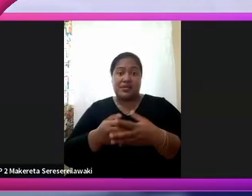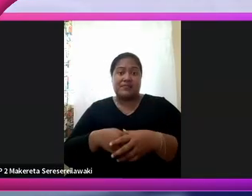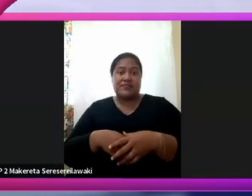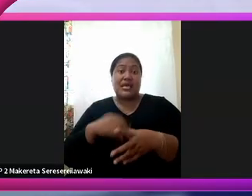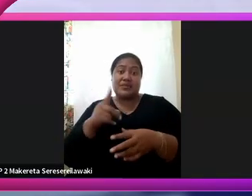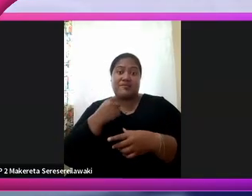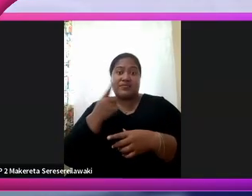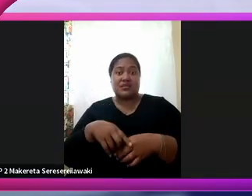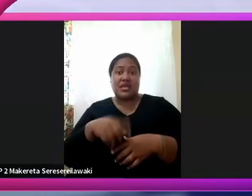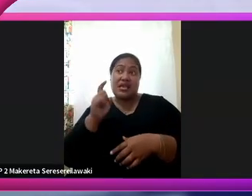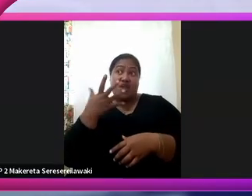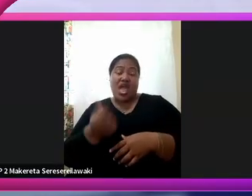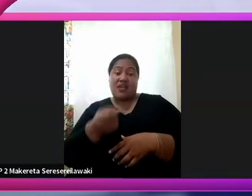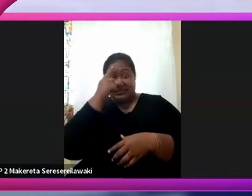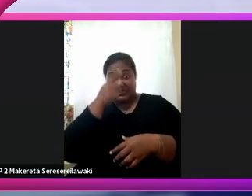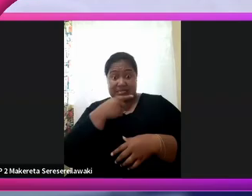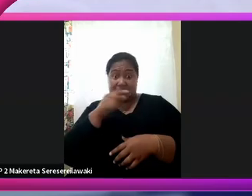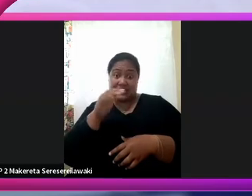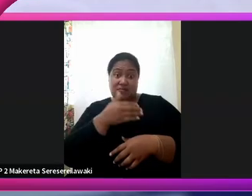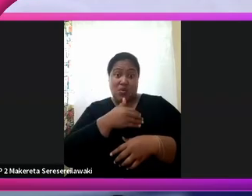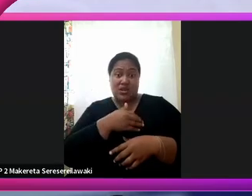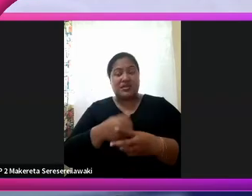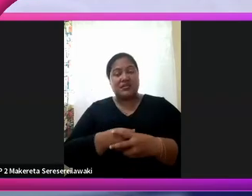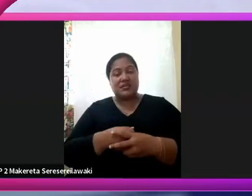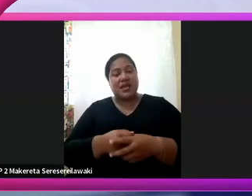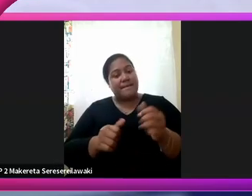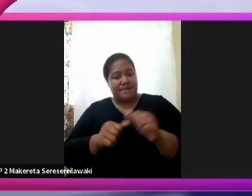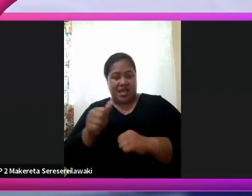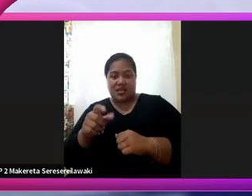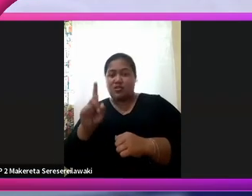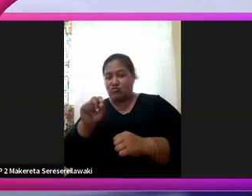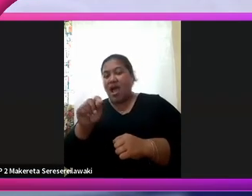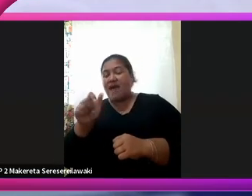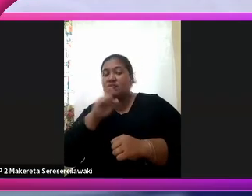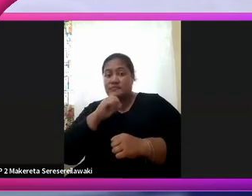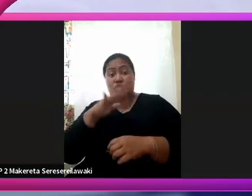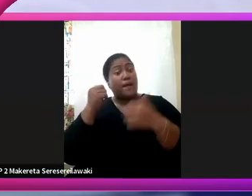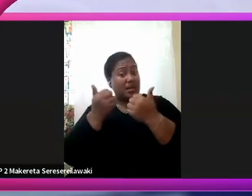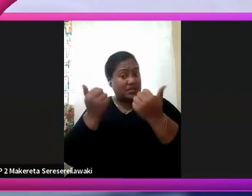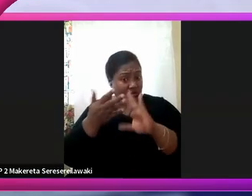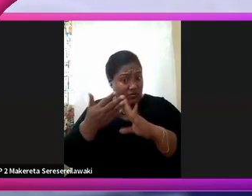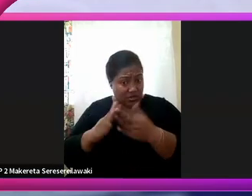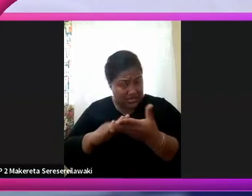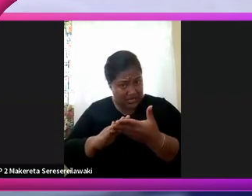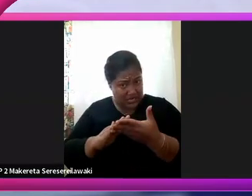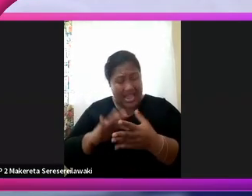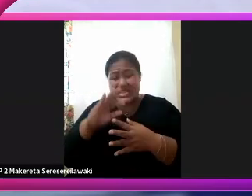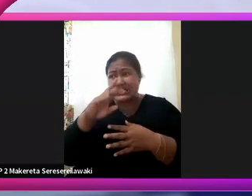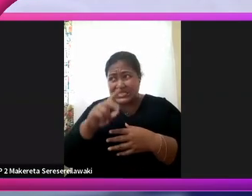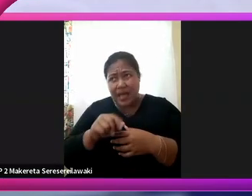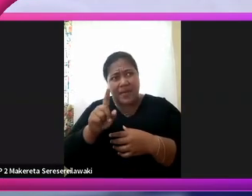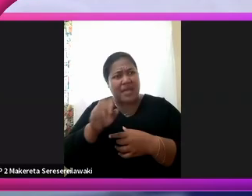have sex in the morning, it's more fertile than the afternoon. So majority in community, even some misunderstand